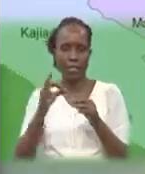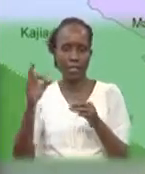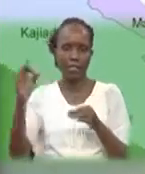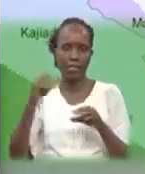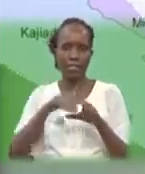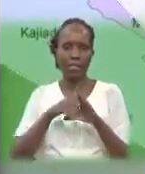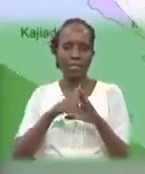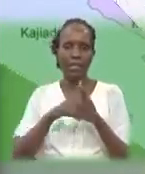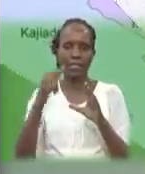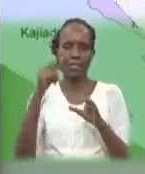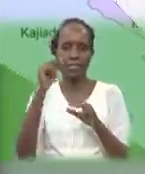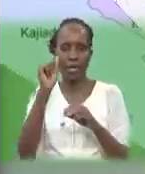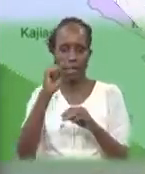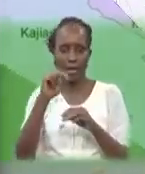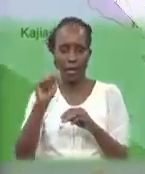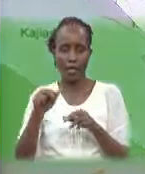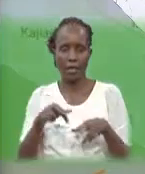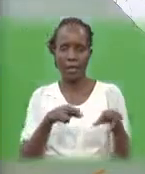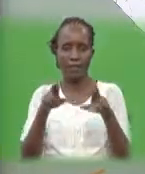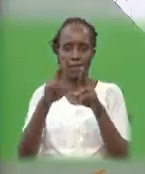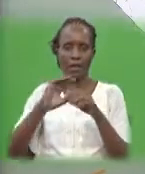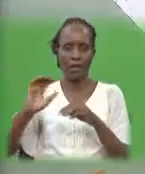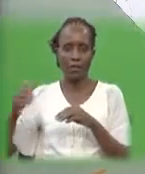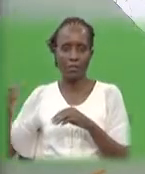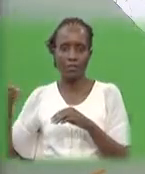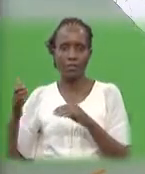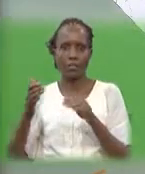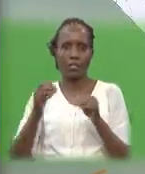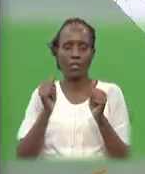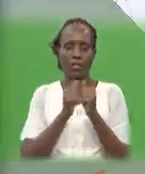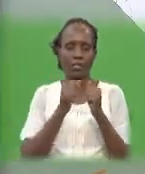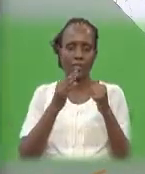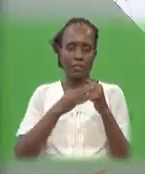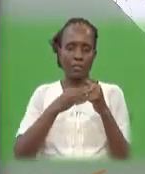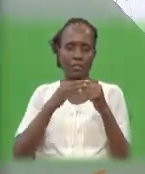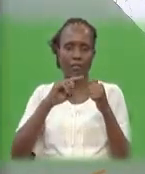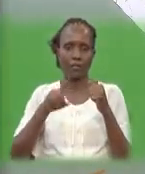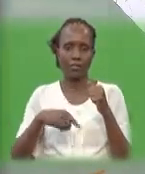345,800 hectares in Tana River County and